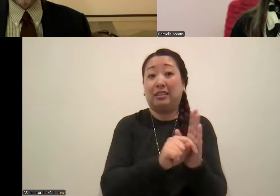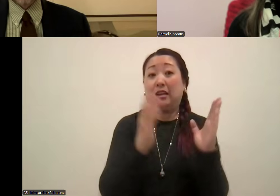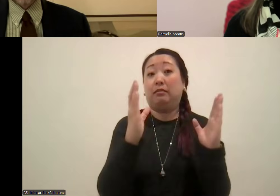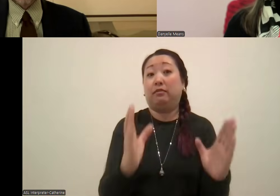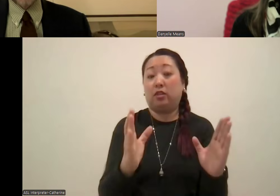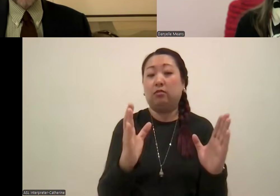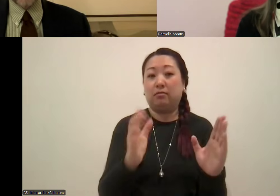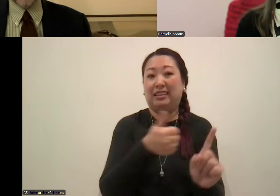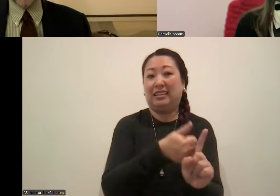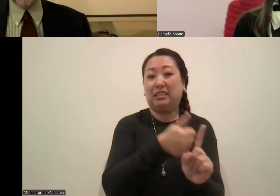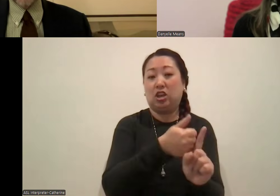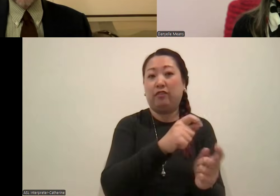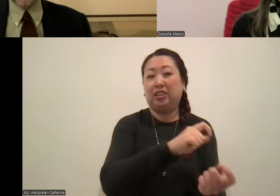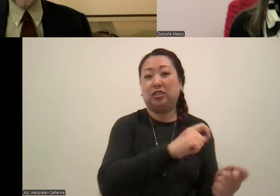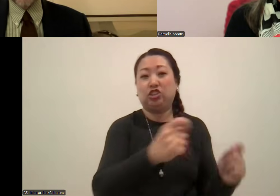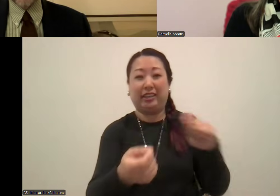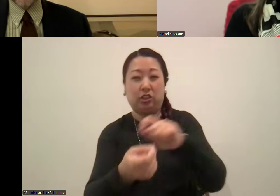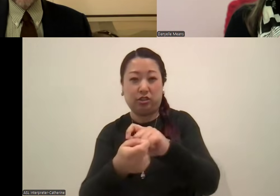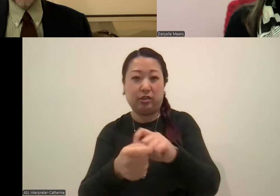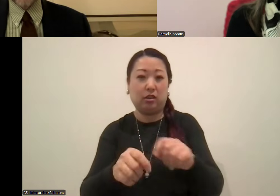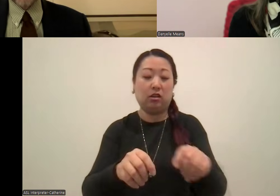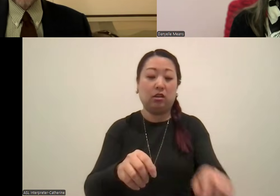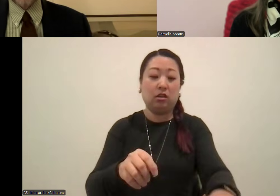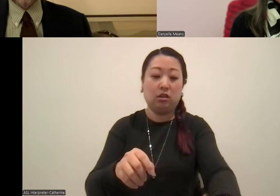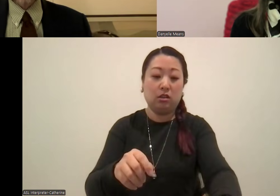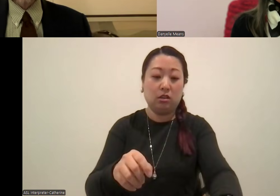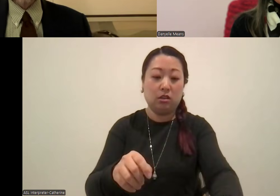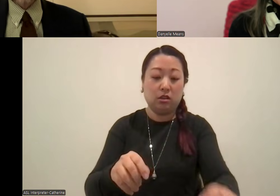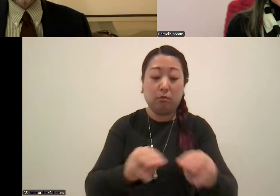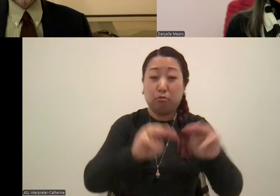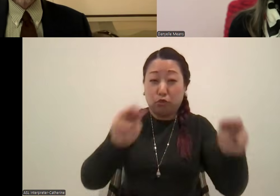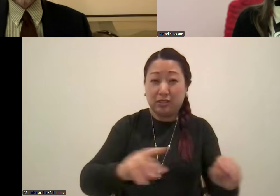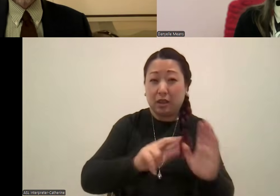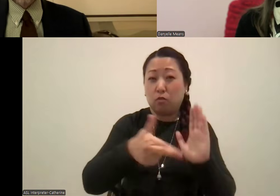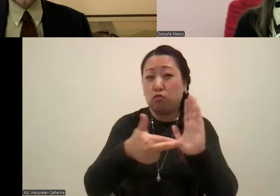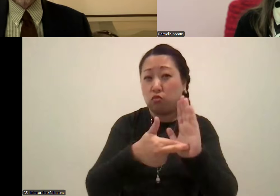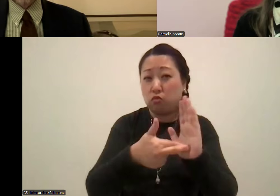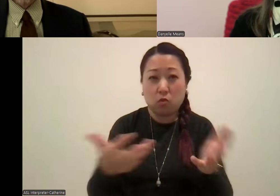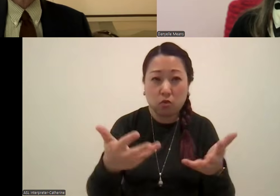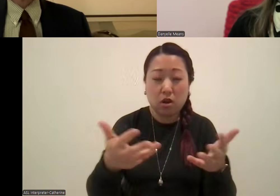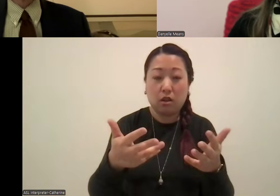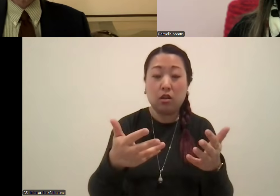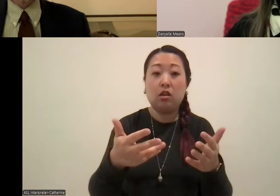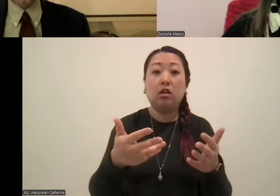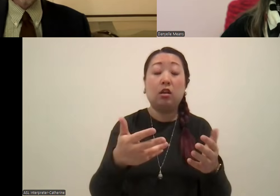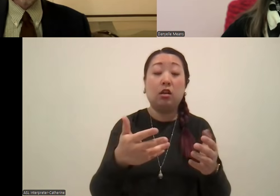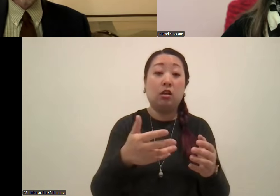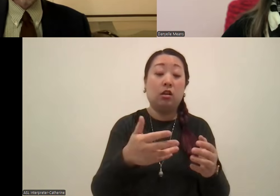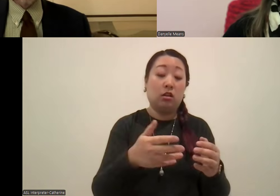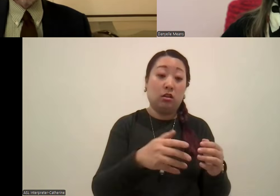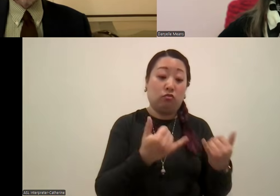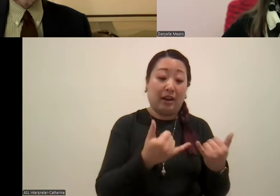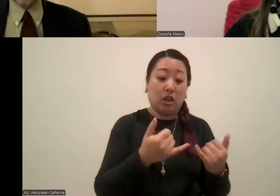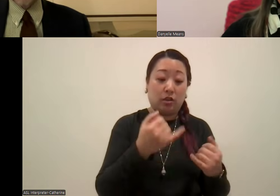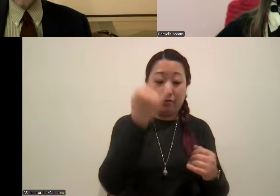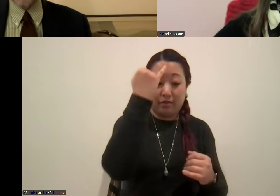changing, and what is the role of museums? How do we shift from this idea